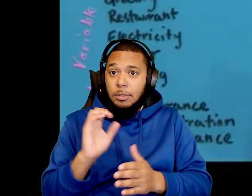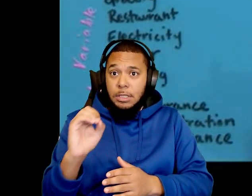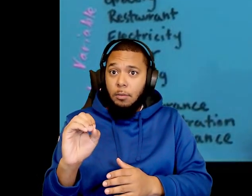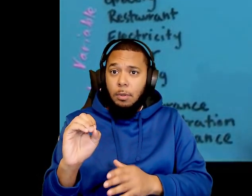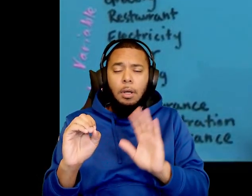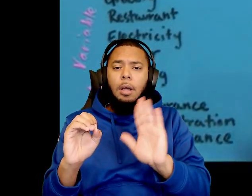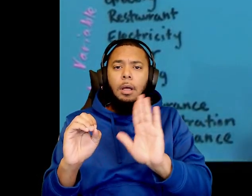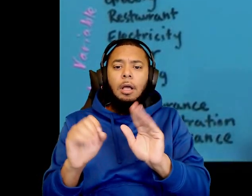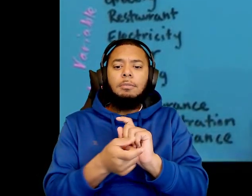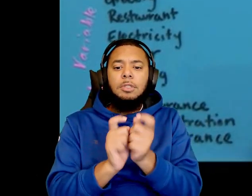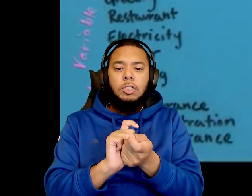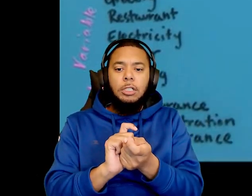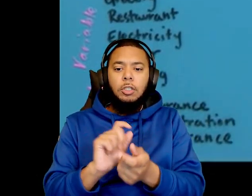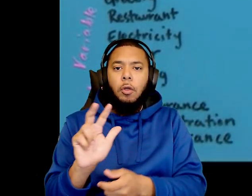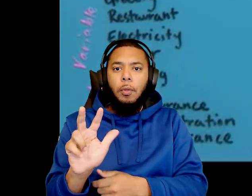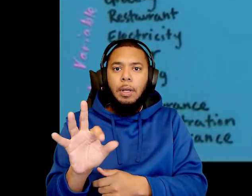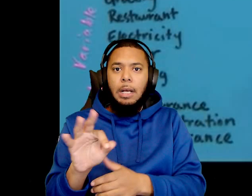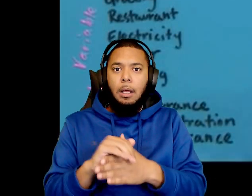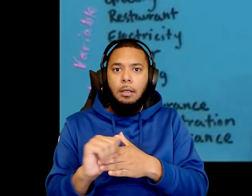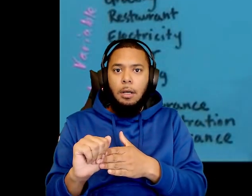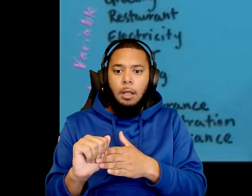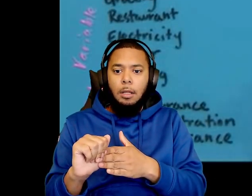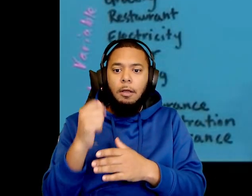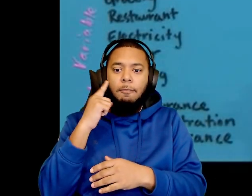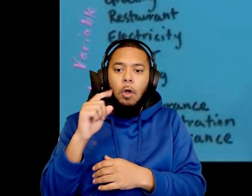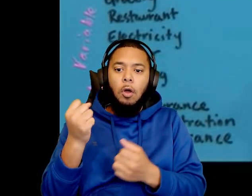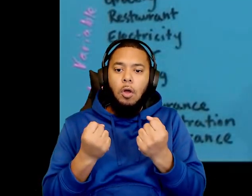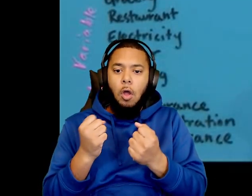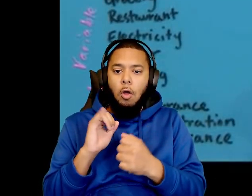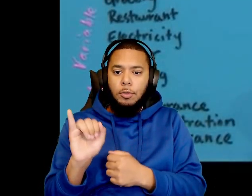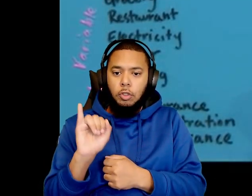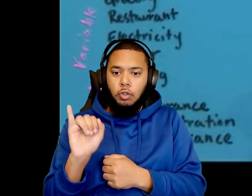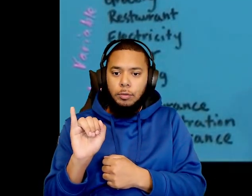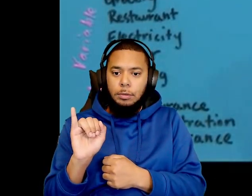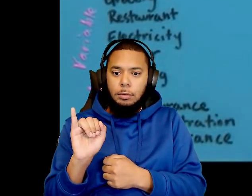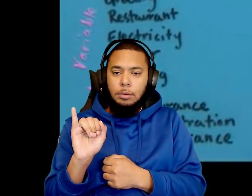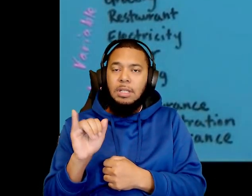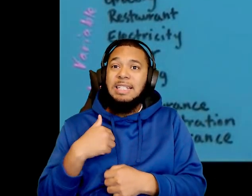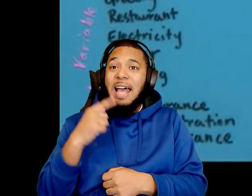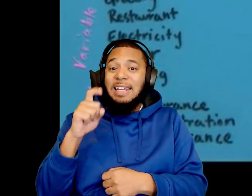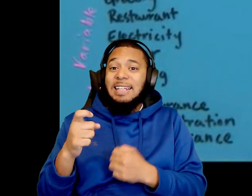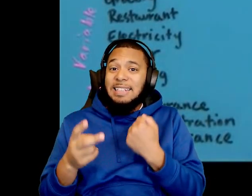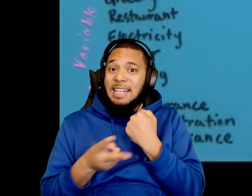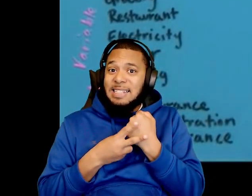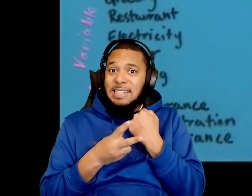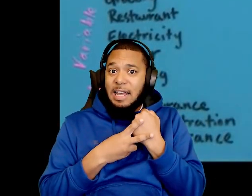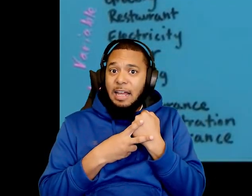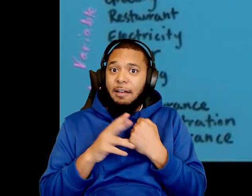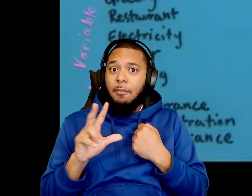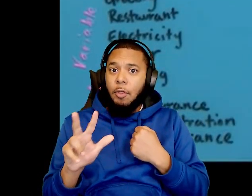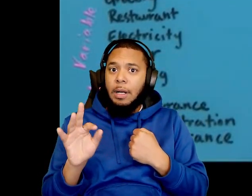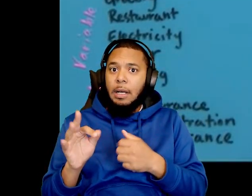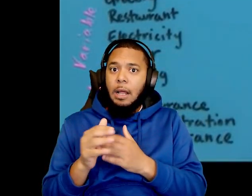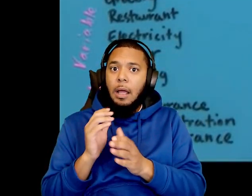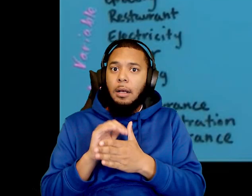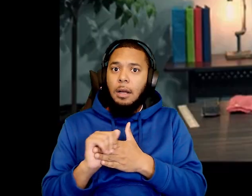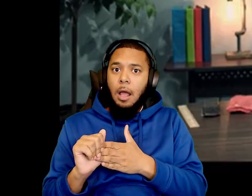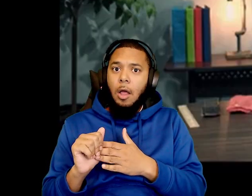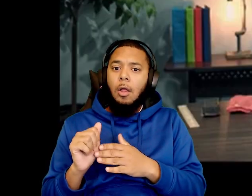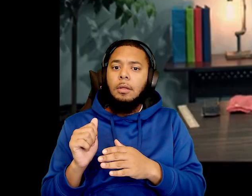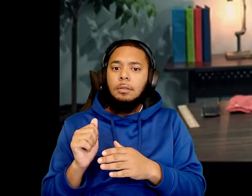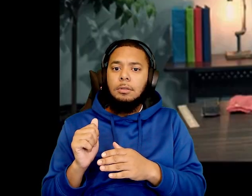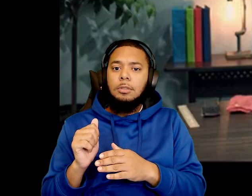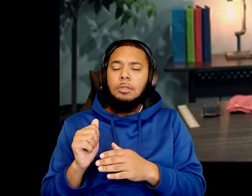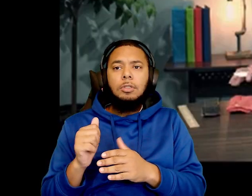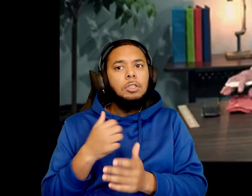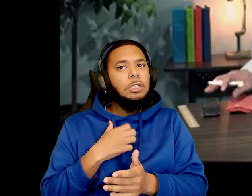my car insurance because I need to think about saving $39 a month in order to afford that massive